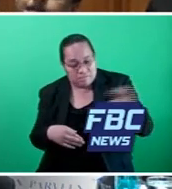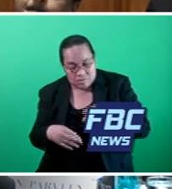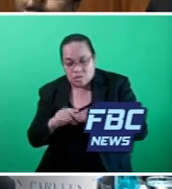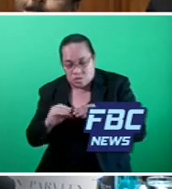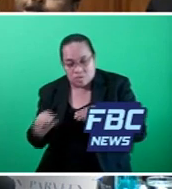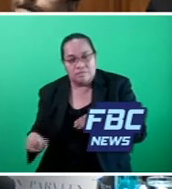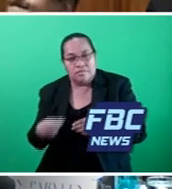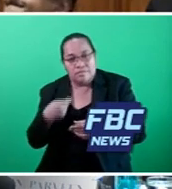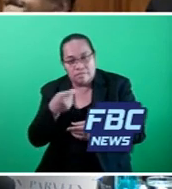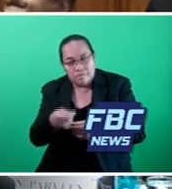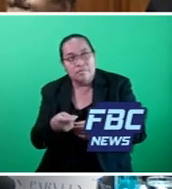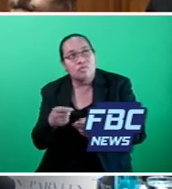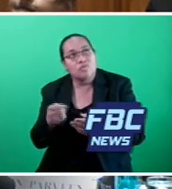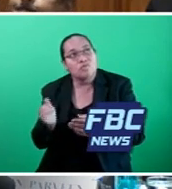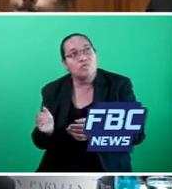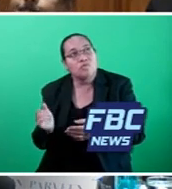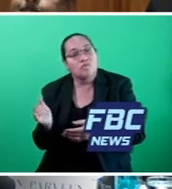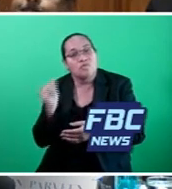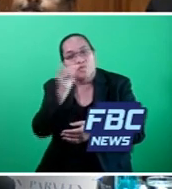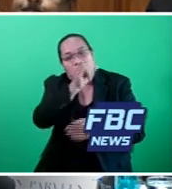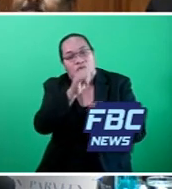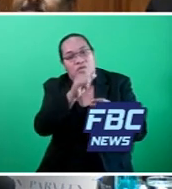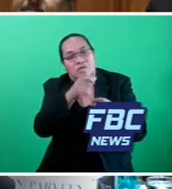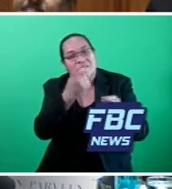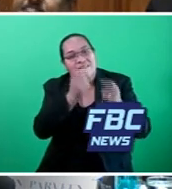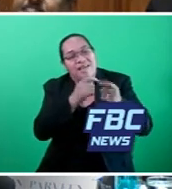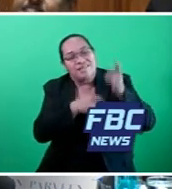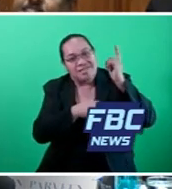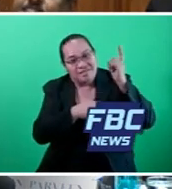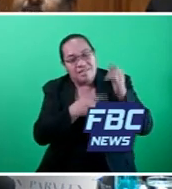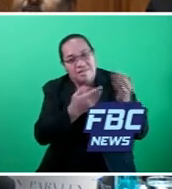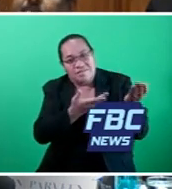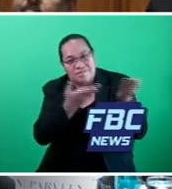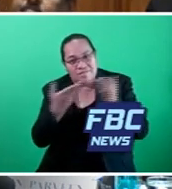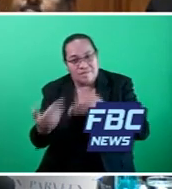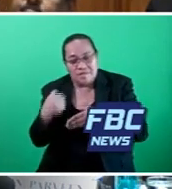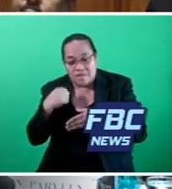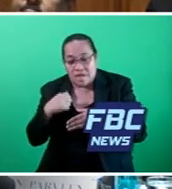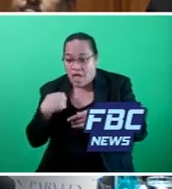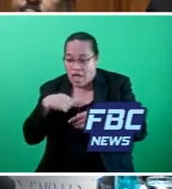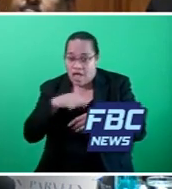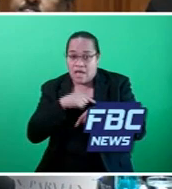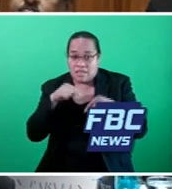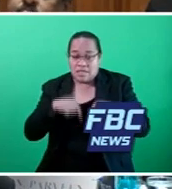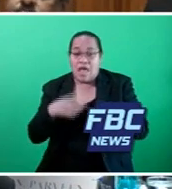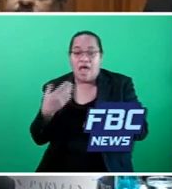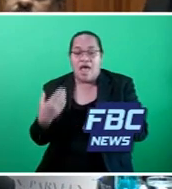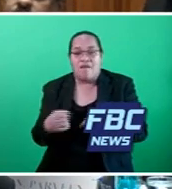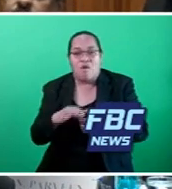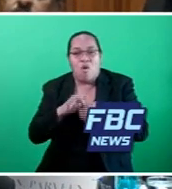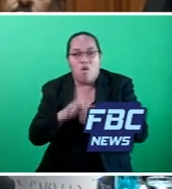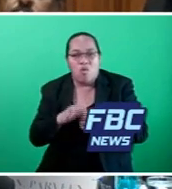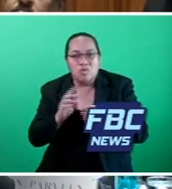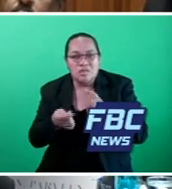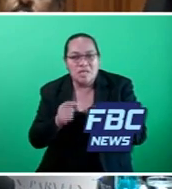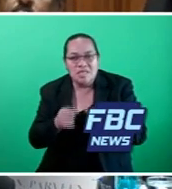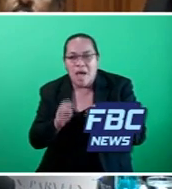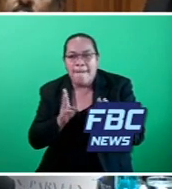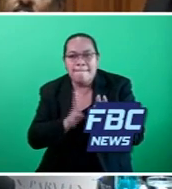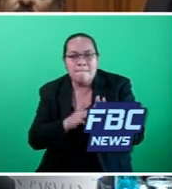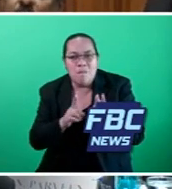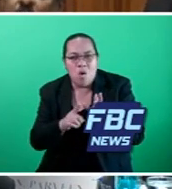government. As I've alluded to, we have molecular testing, which is similar to what's been used for COVID-19 within the Fiji Centre for Disease